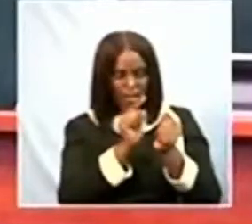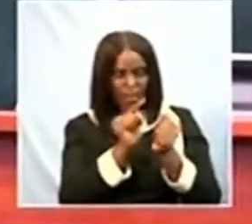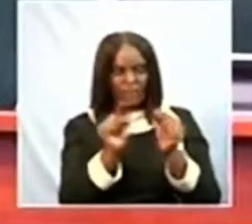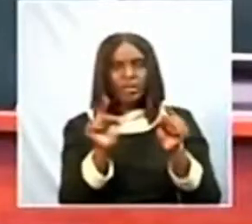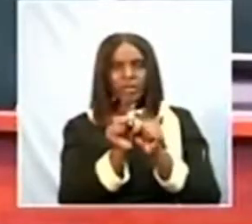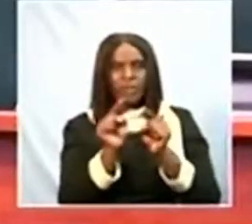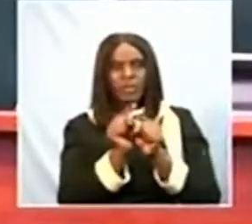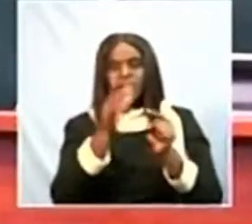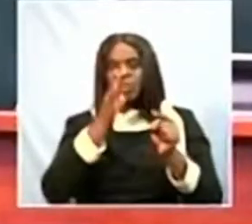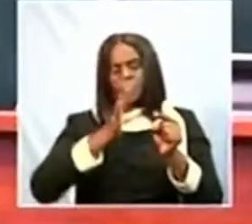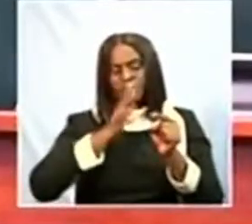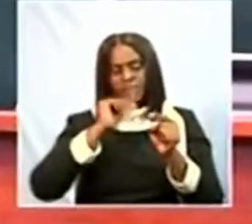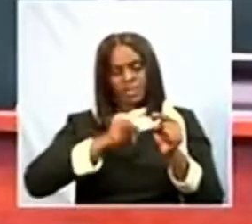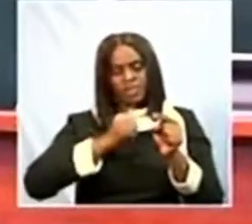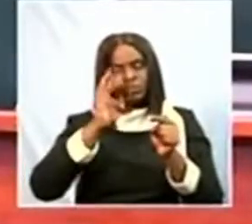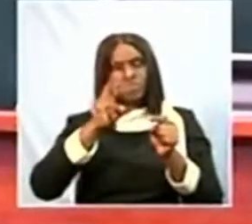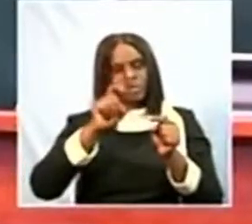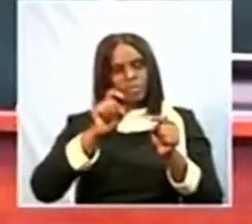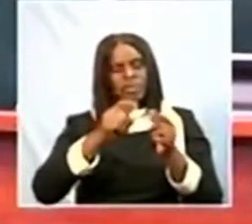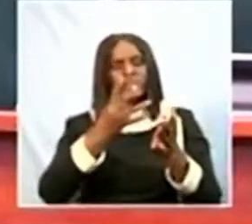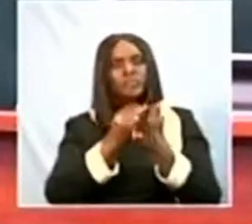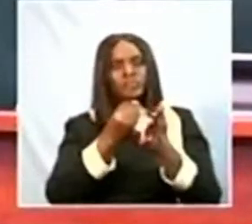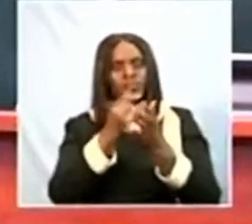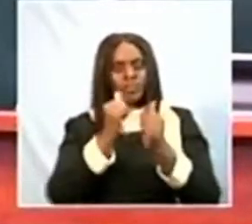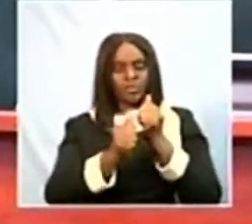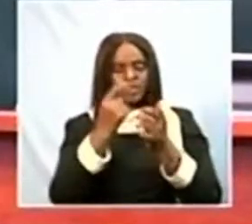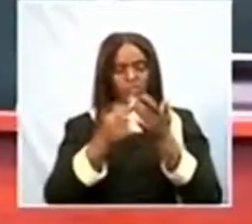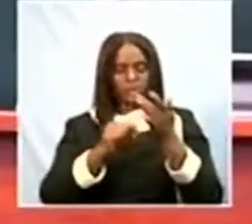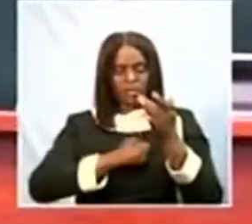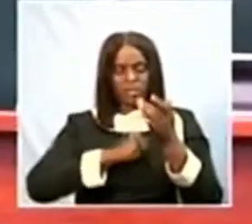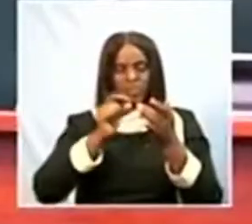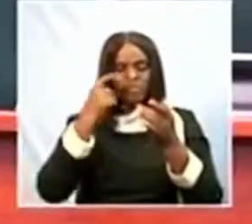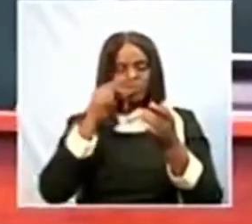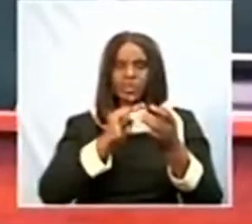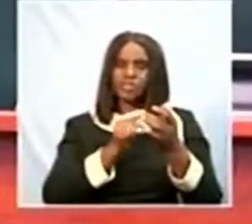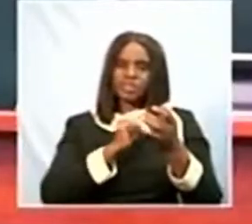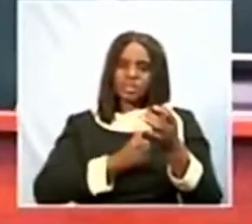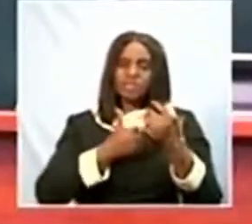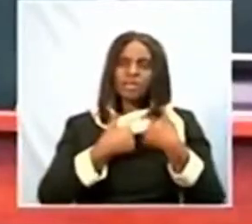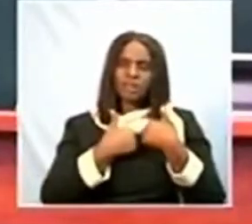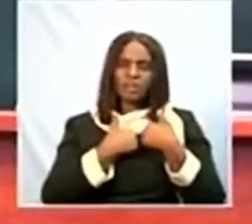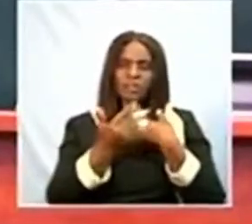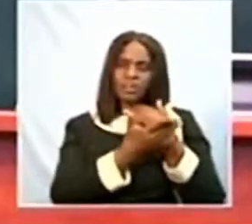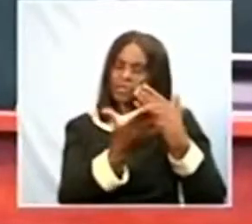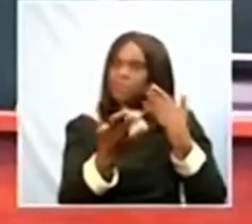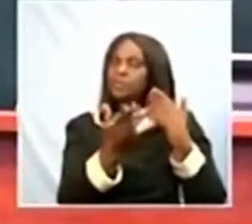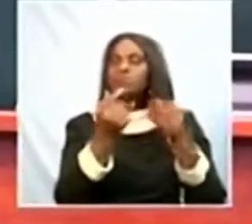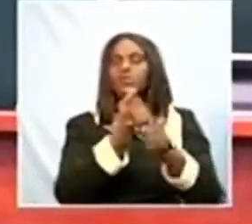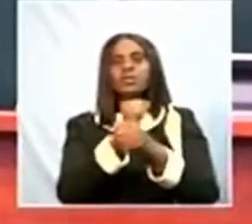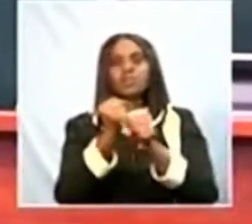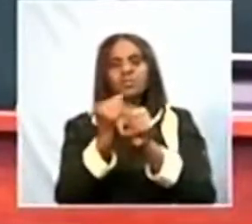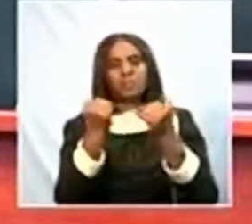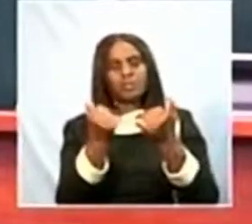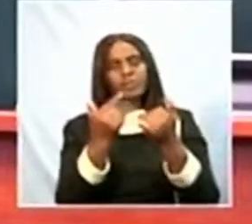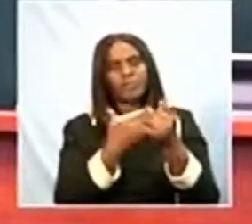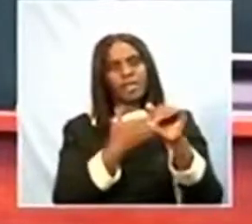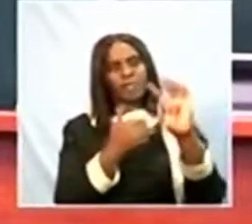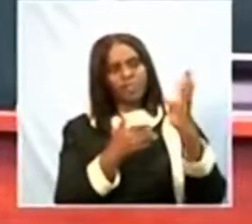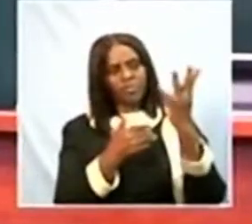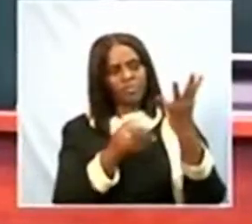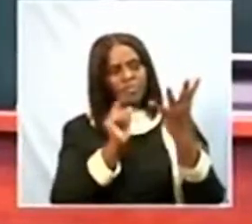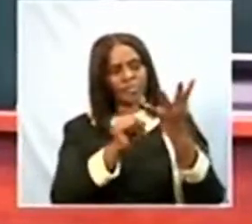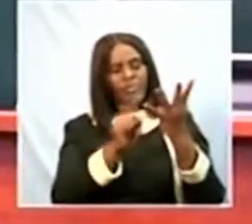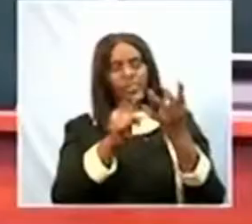Speaker, we are going to need funds which we need for us to carry out these solutions. My fourth point